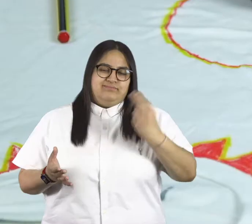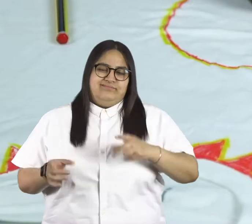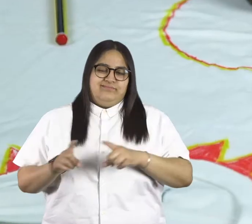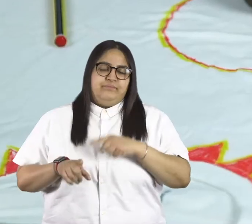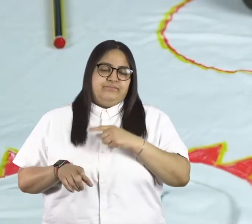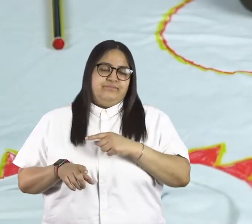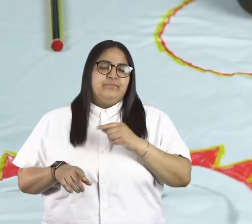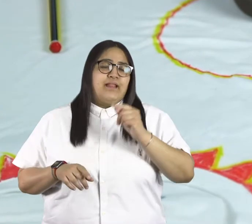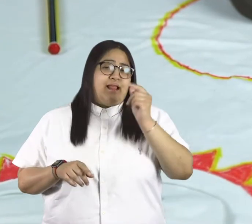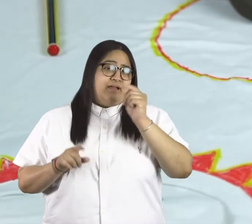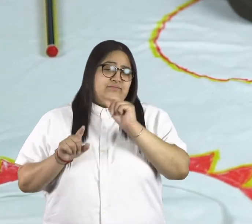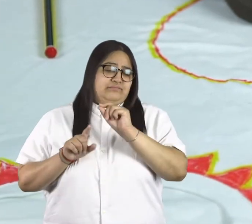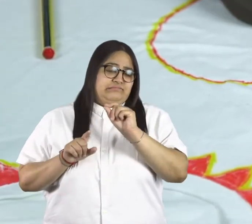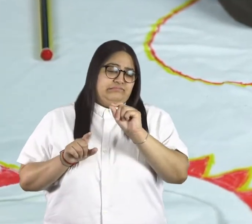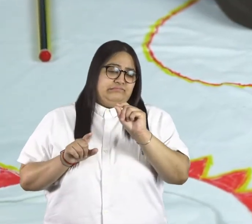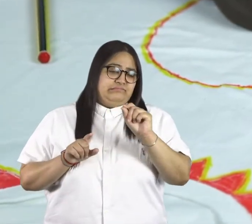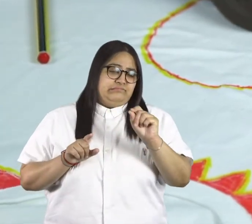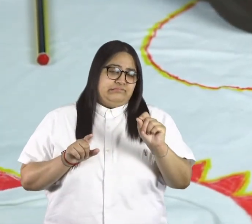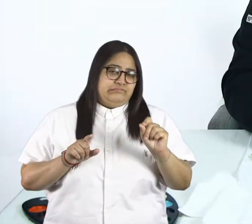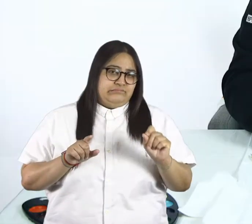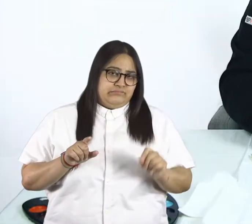faint line.